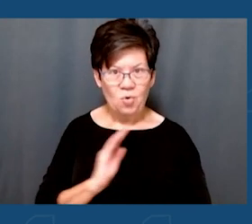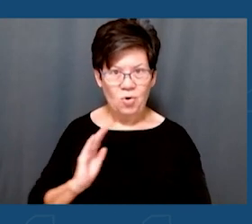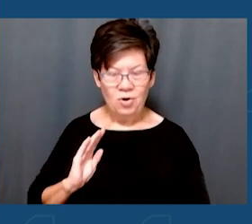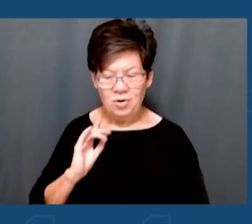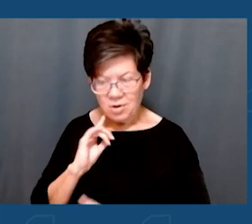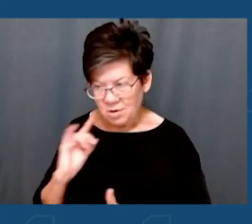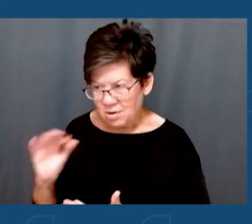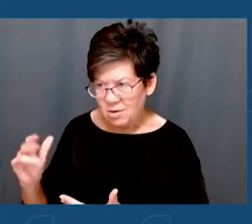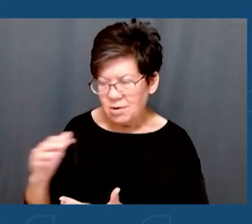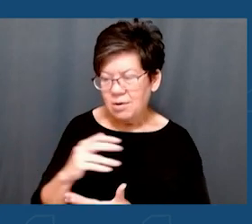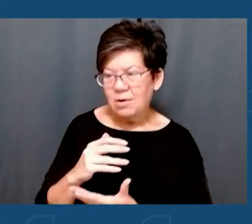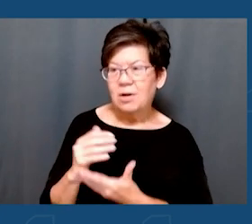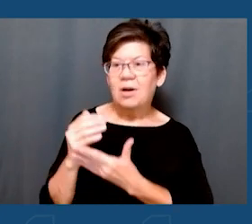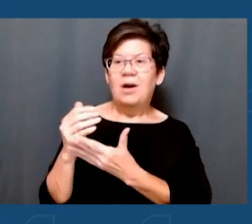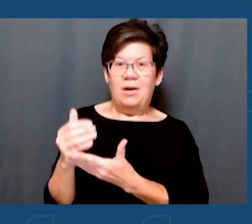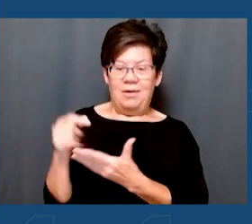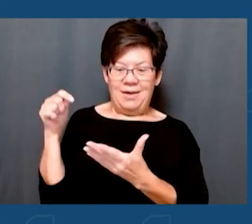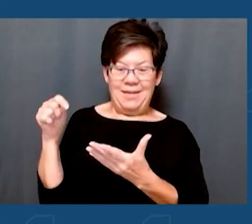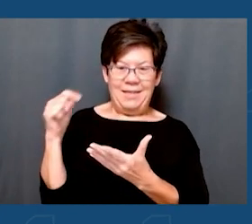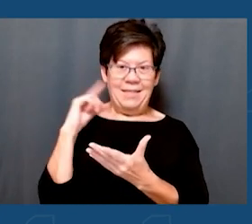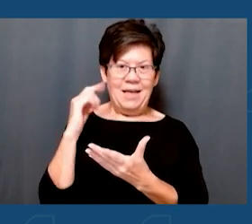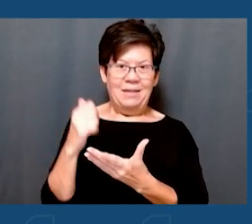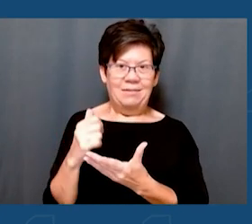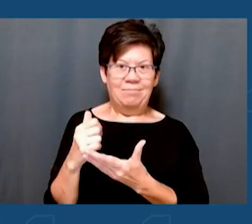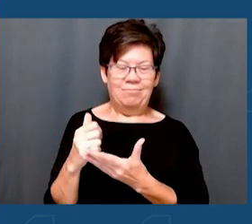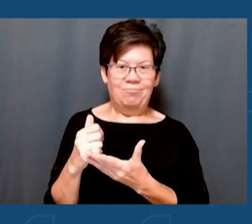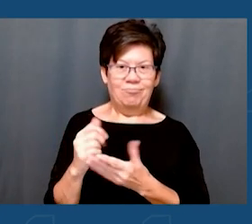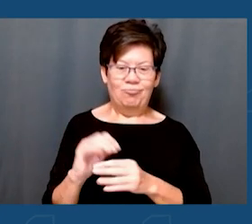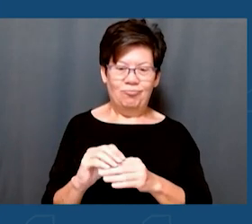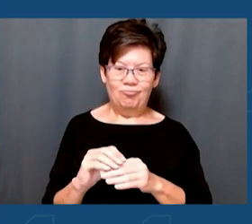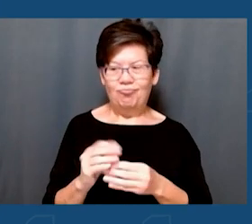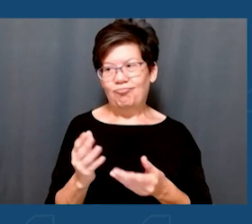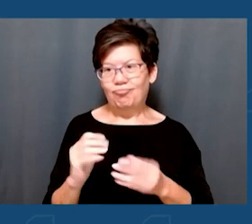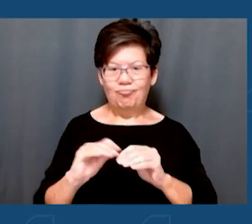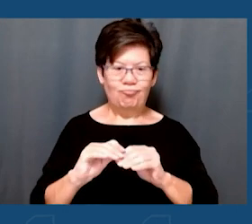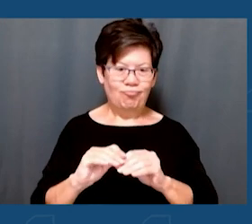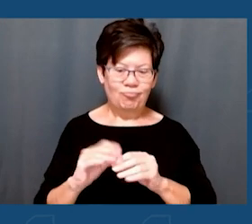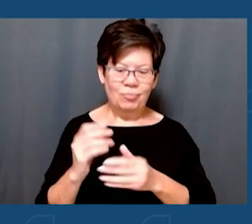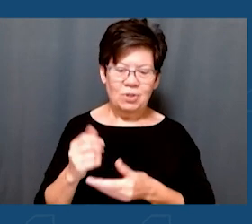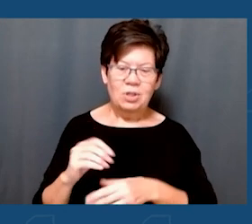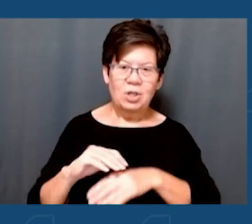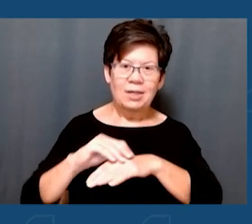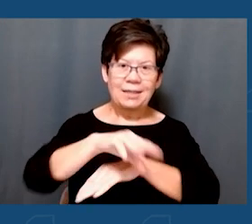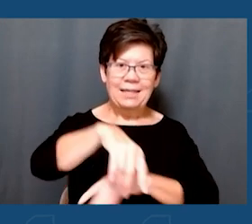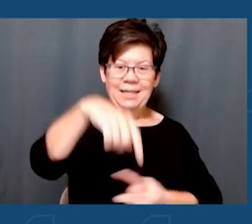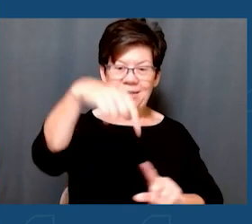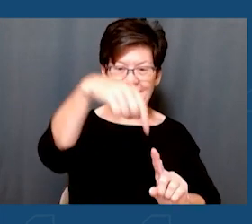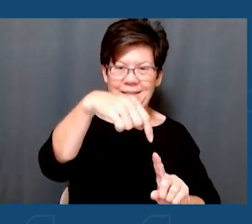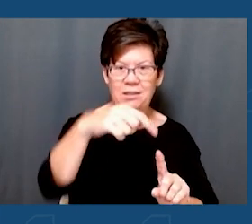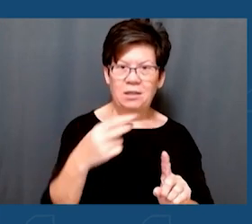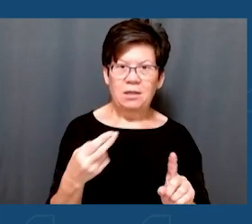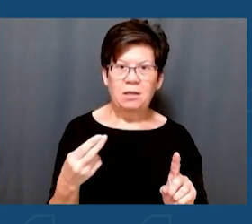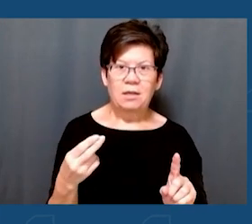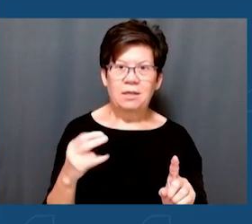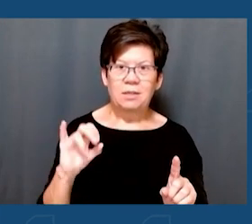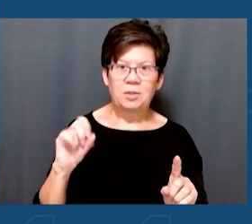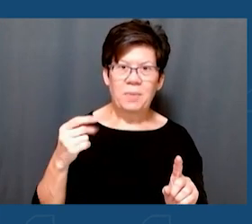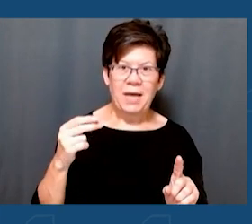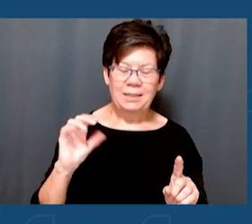And that's why we've developed the Hispanic Heritage Cultural Institute, or the Hispanic Heritage Council.